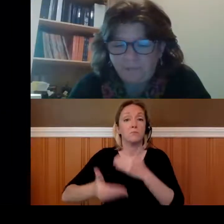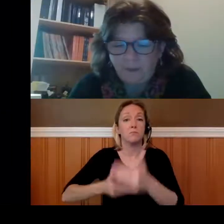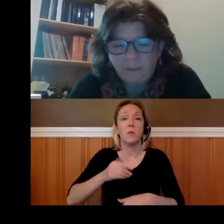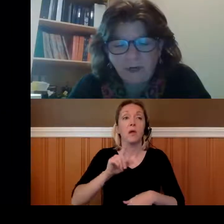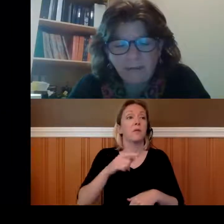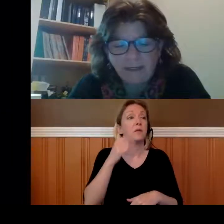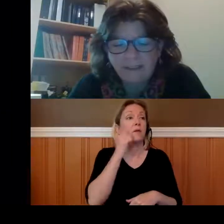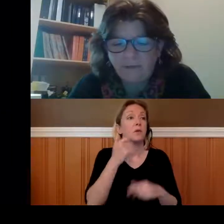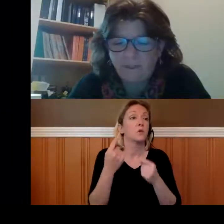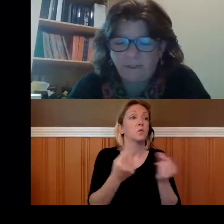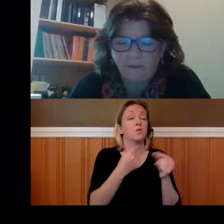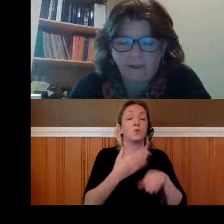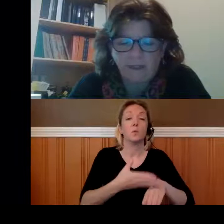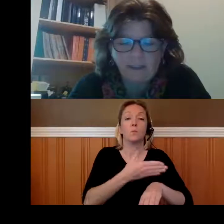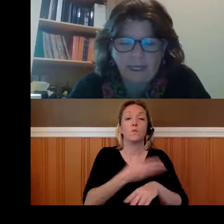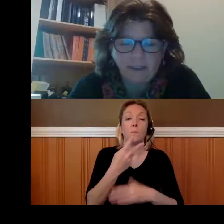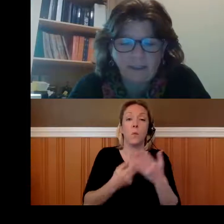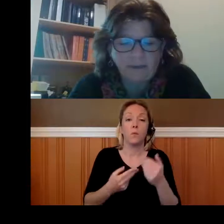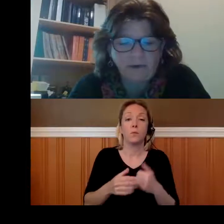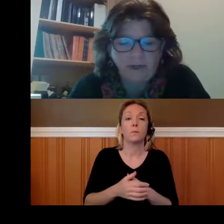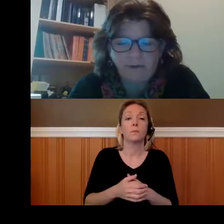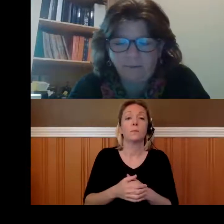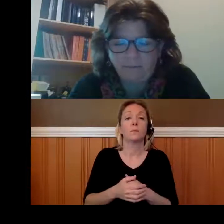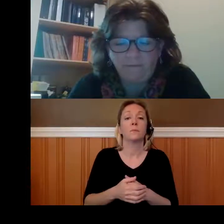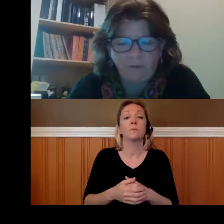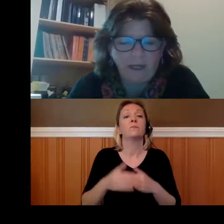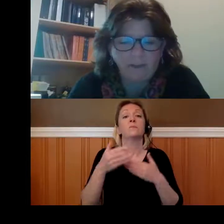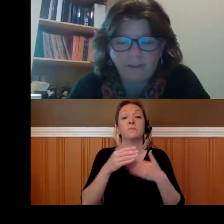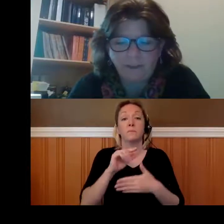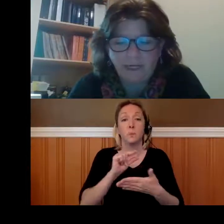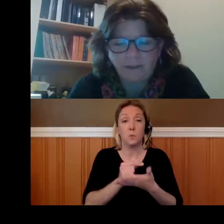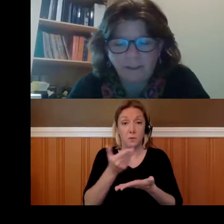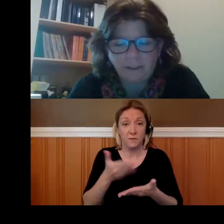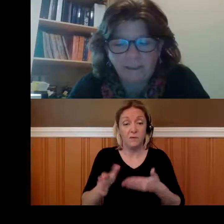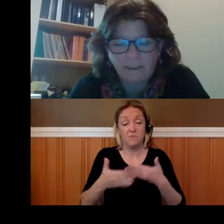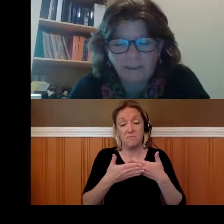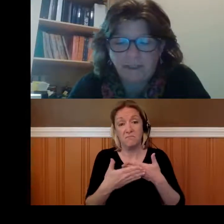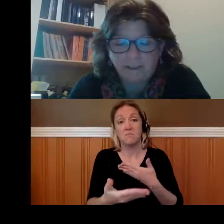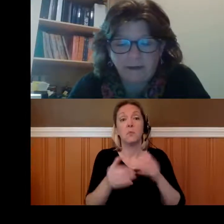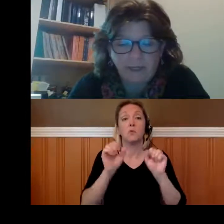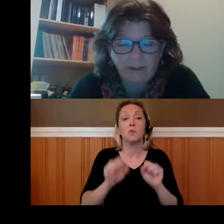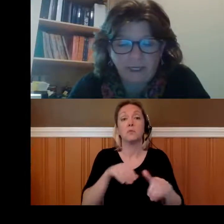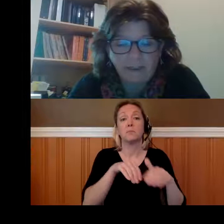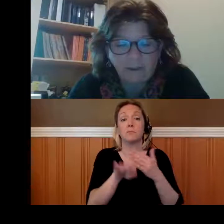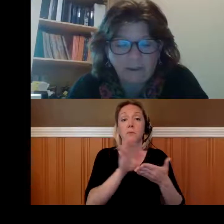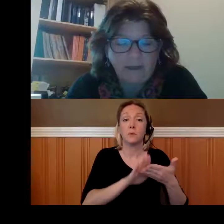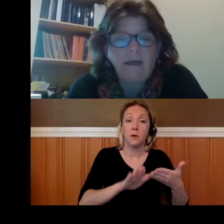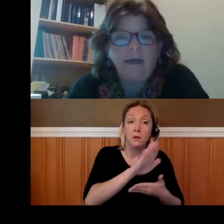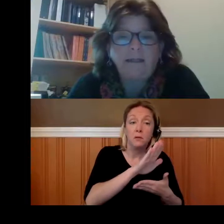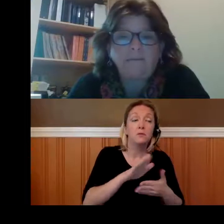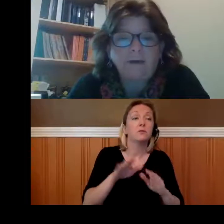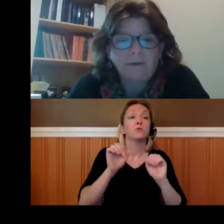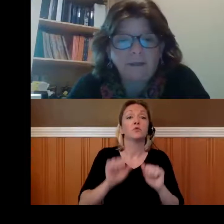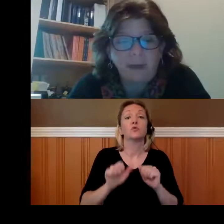We talk about continuing into adult education, integrated employment, vocational education, post-secondary education.